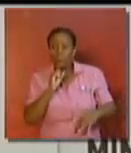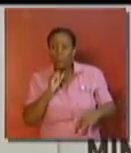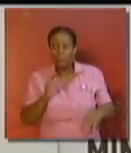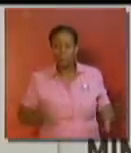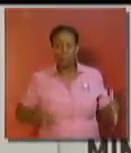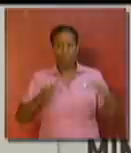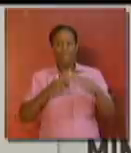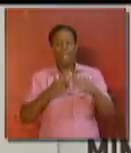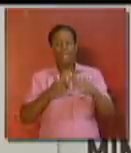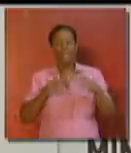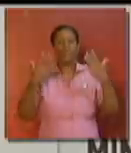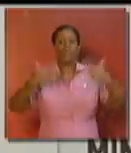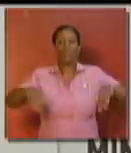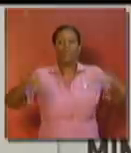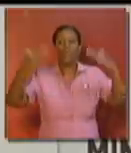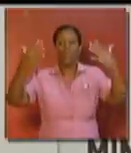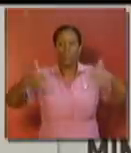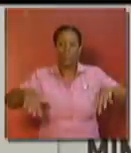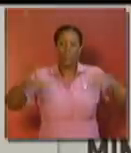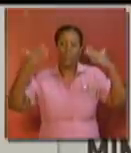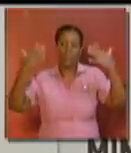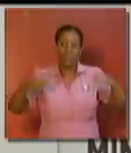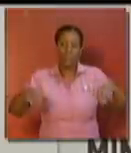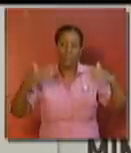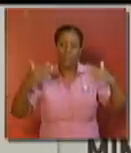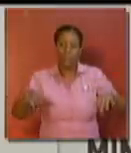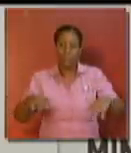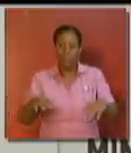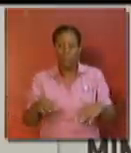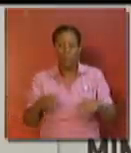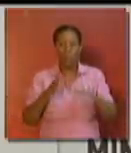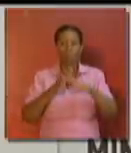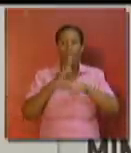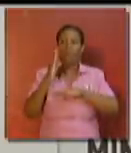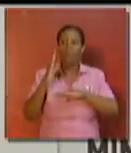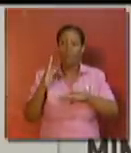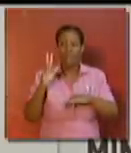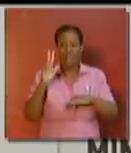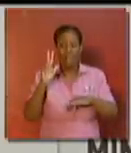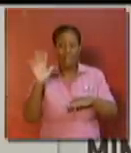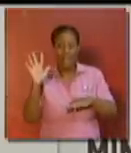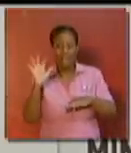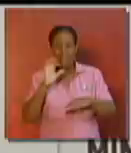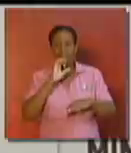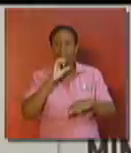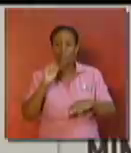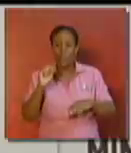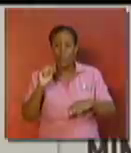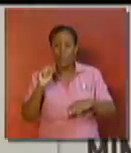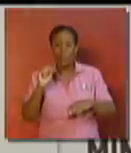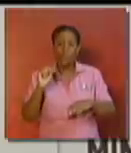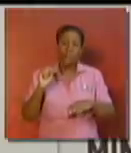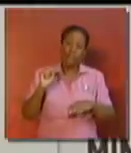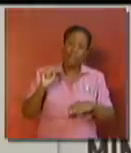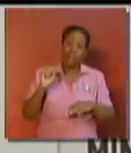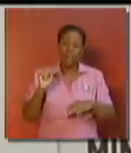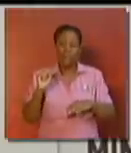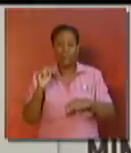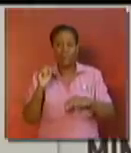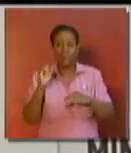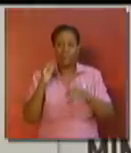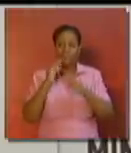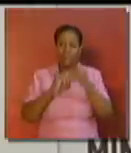young women, but if you are over the age of 35 years of age, and if you're in the last 3 months of pregnancy, that